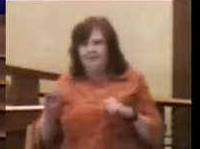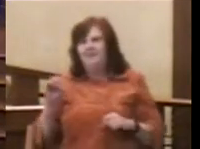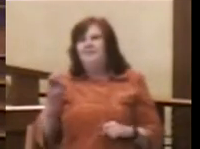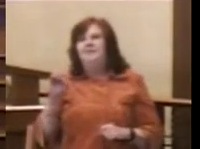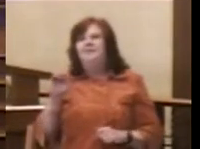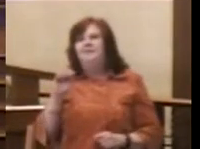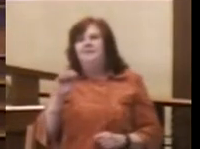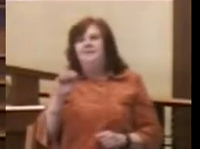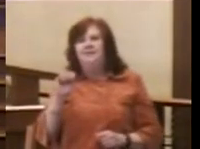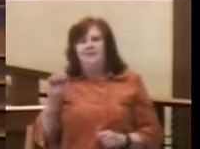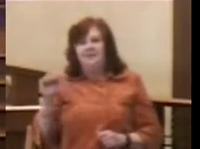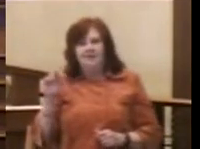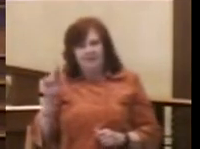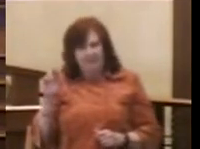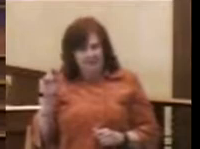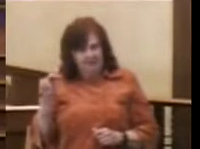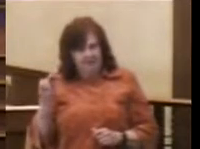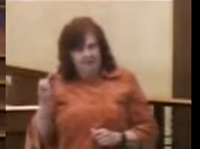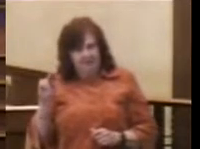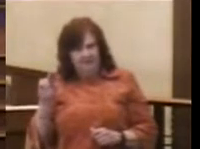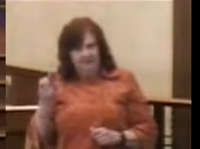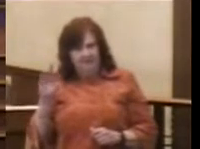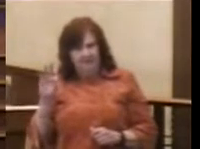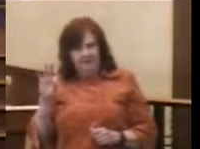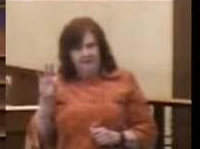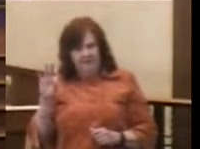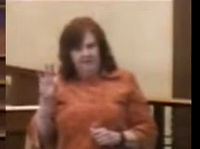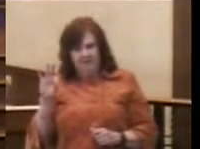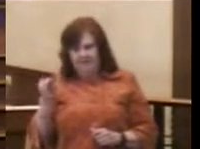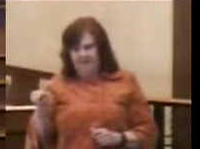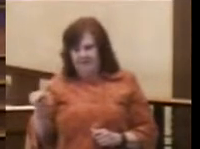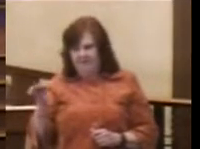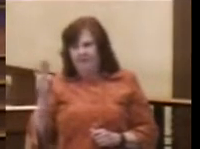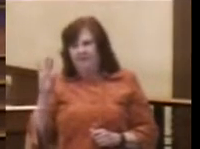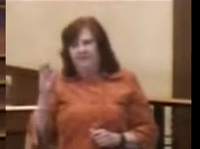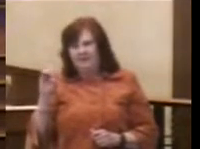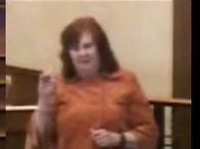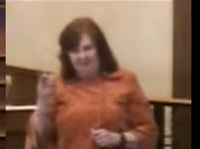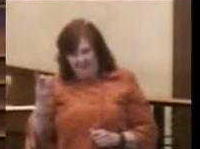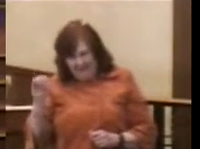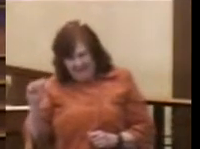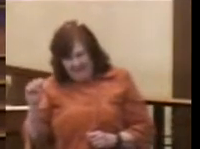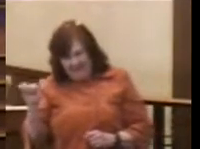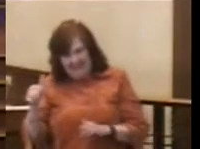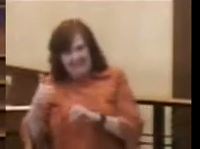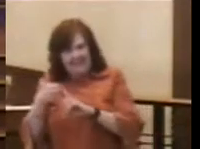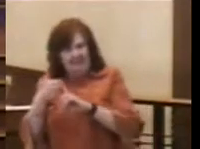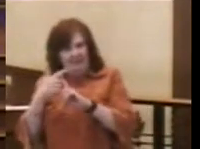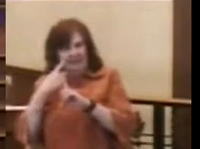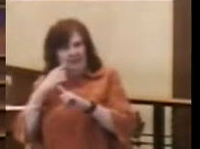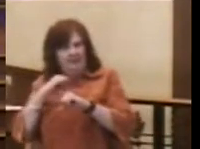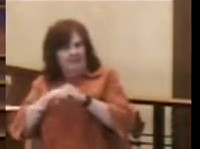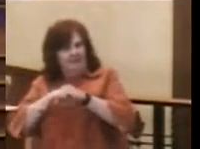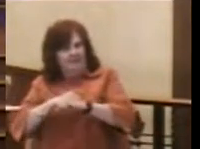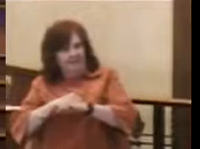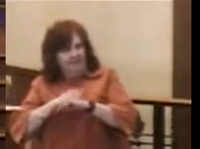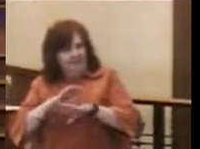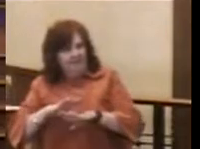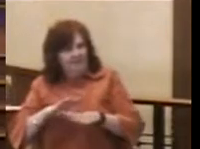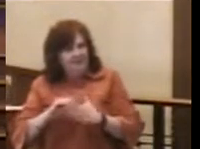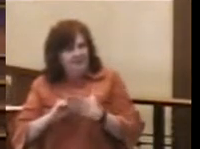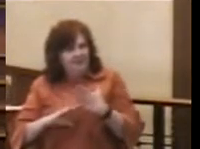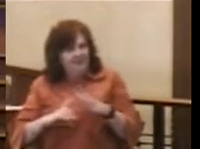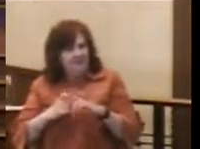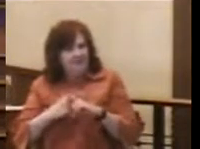a high school football coach who put himself in harm's way to shield students